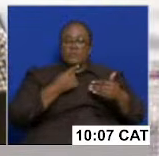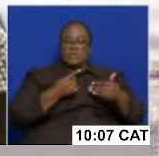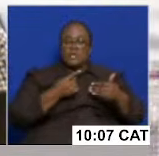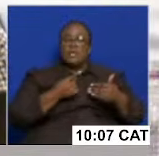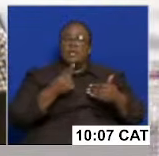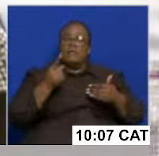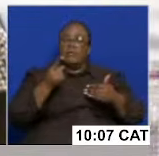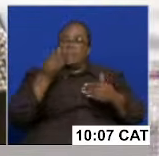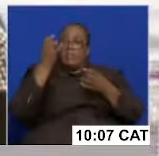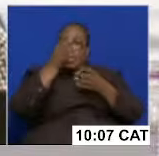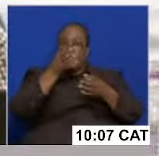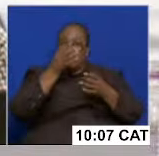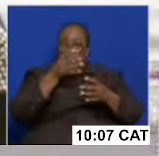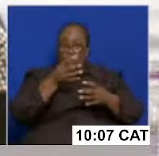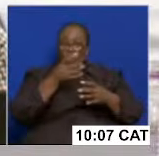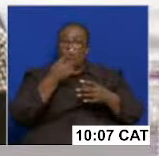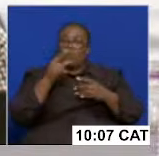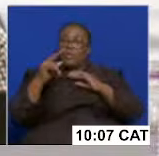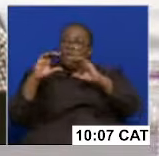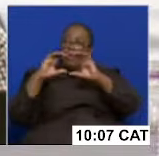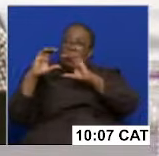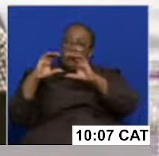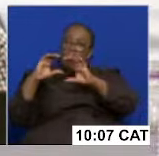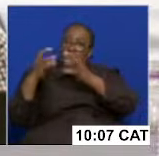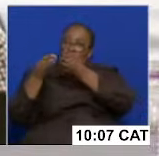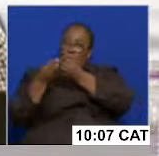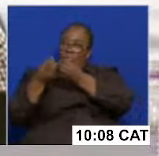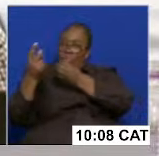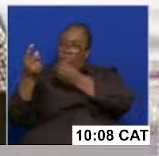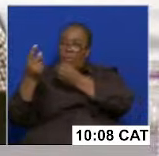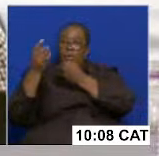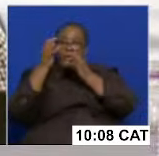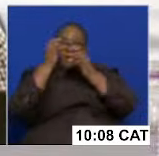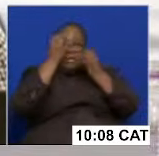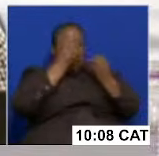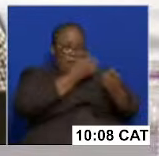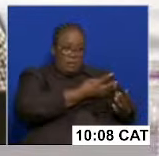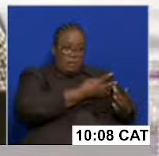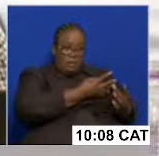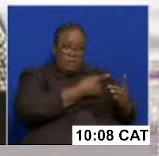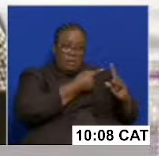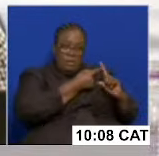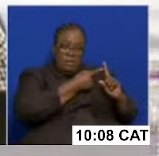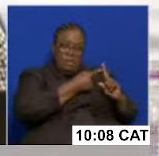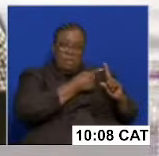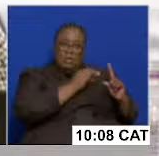your conversation with Mr. Django to Mr. Mkwanazi.